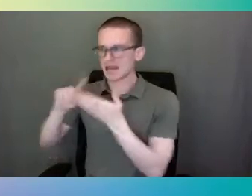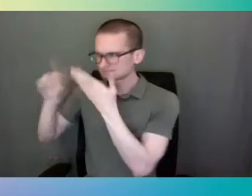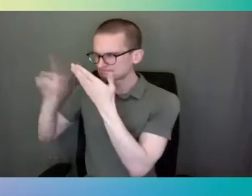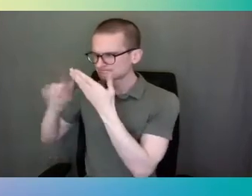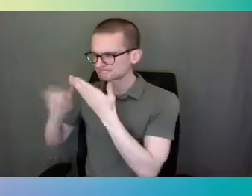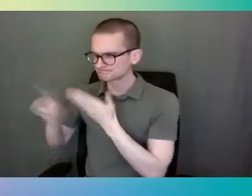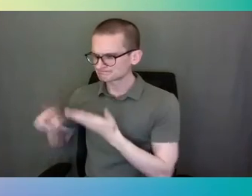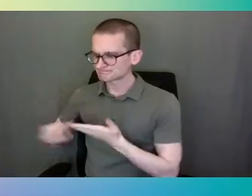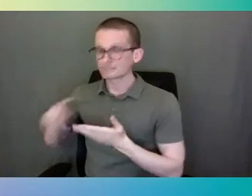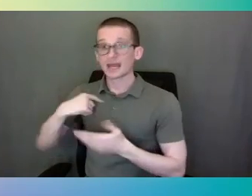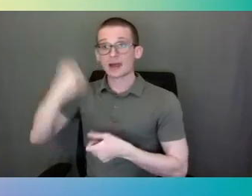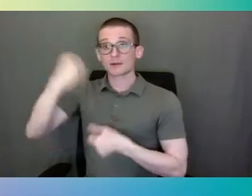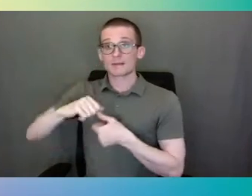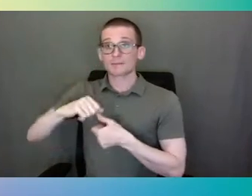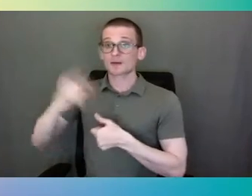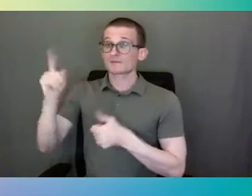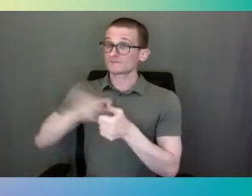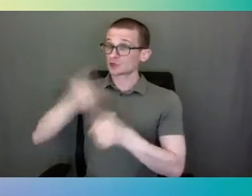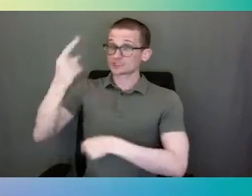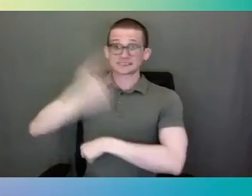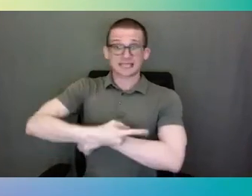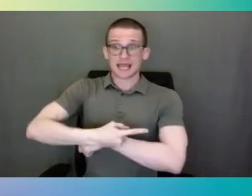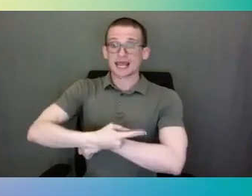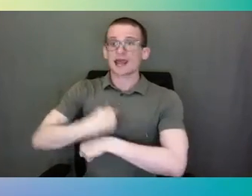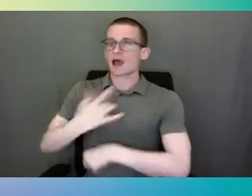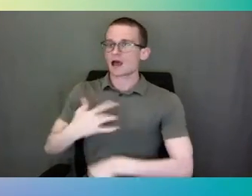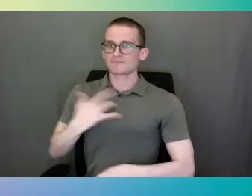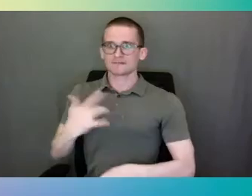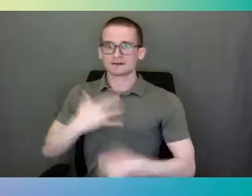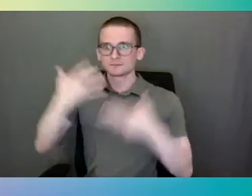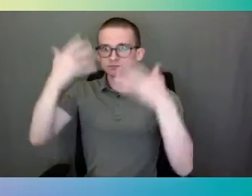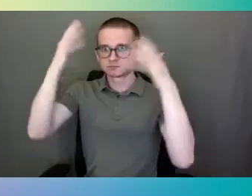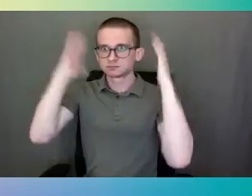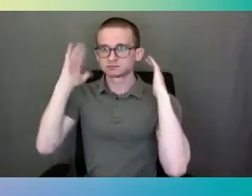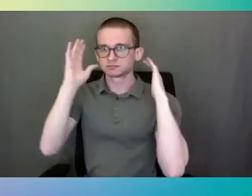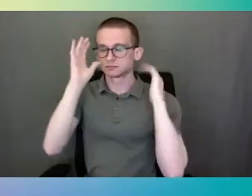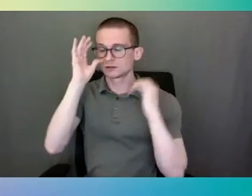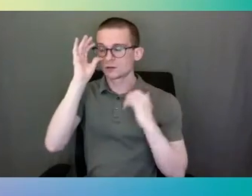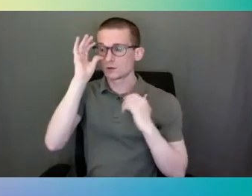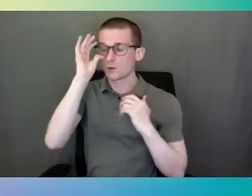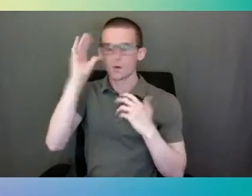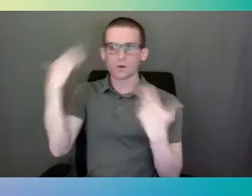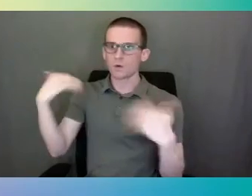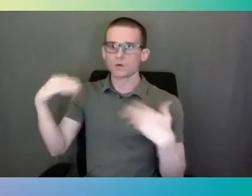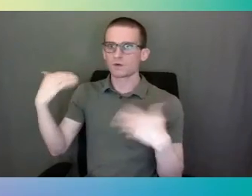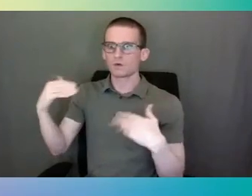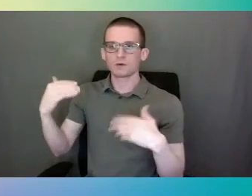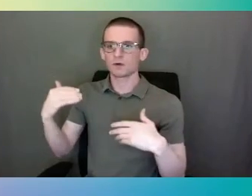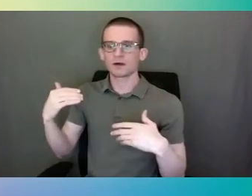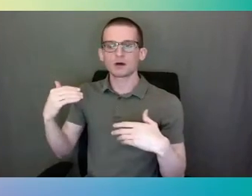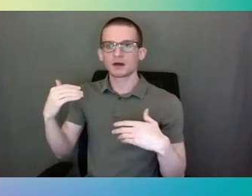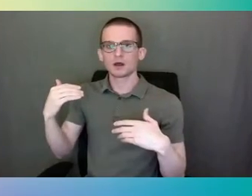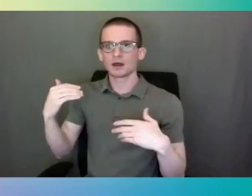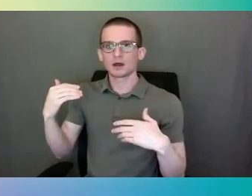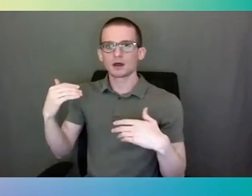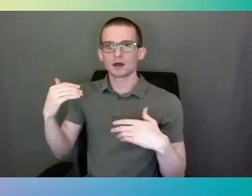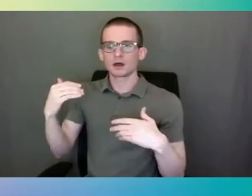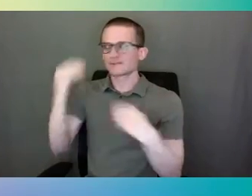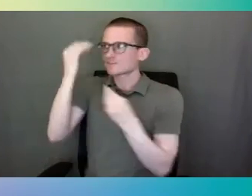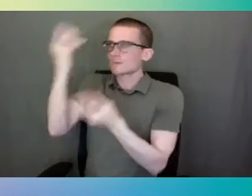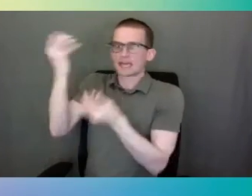at the end of day one, I felt overwhelmed. It was a mountain of